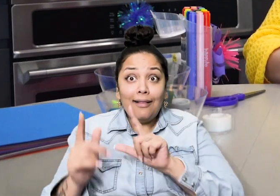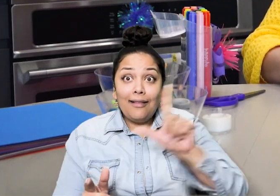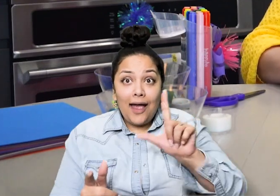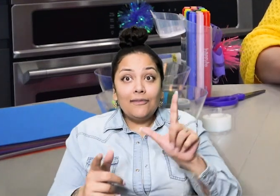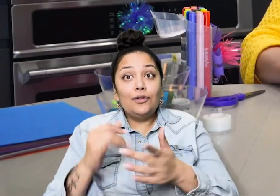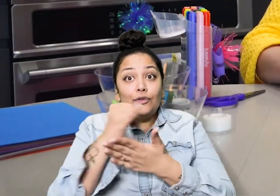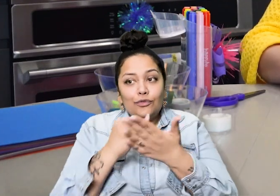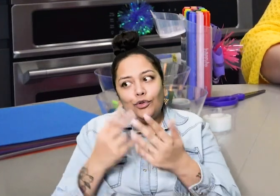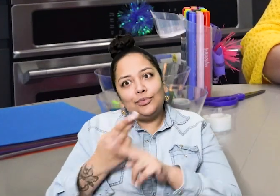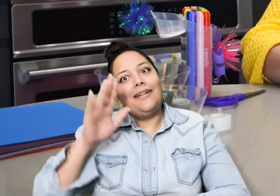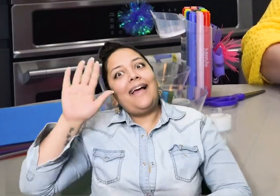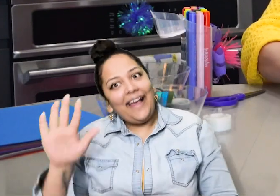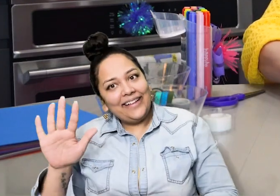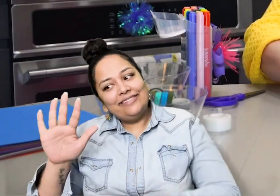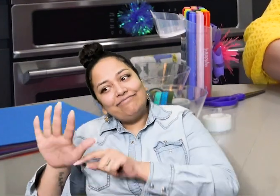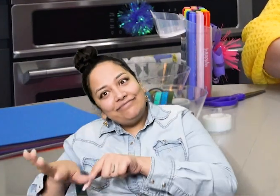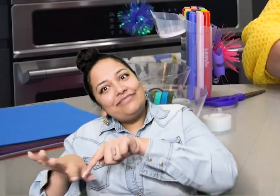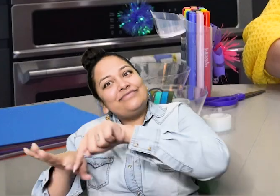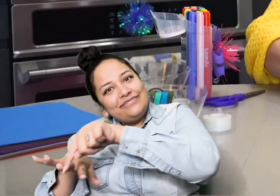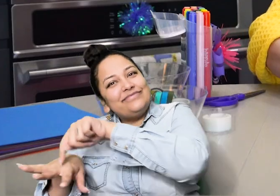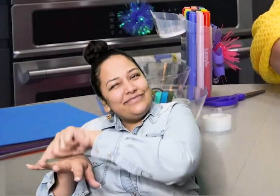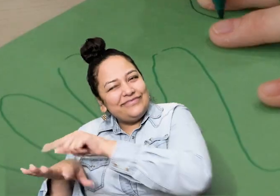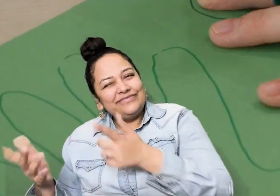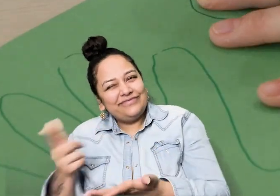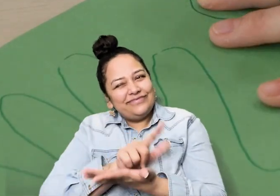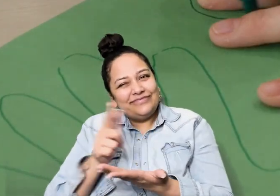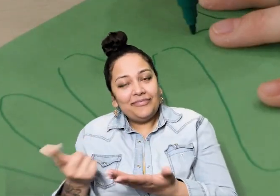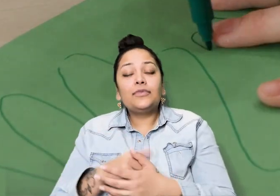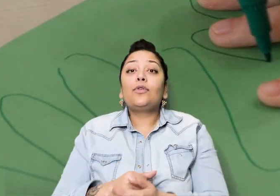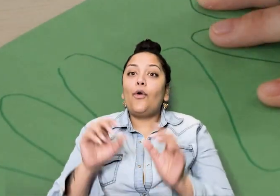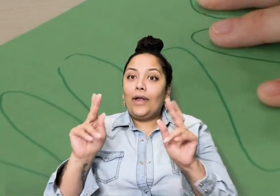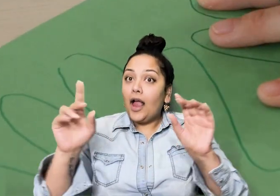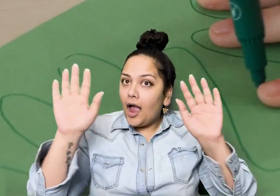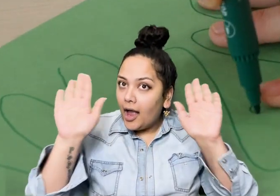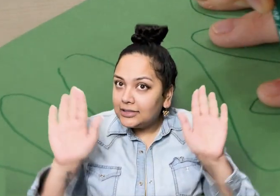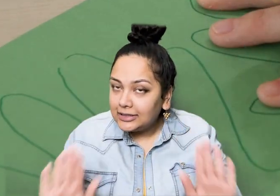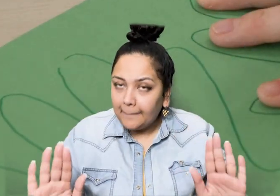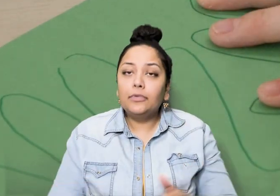you're left-handed, maybe you'll use your right hand to trace. Okay.